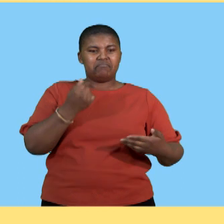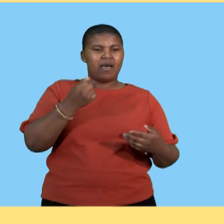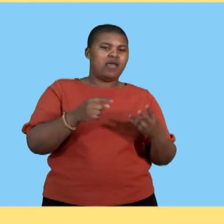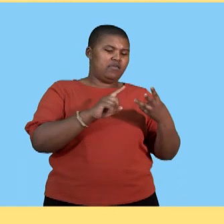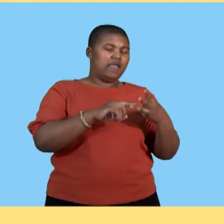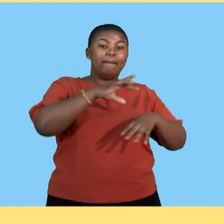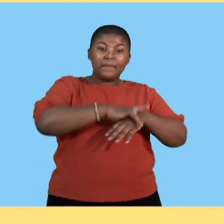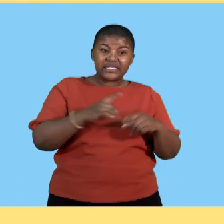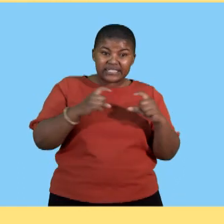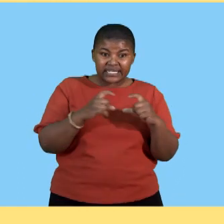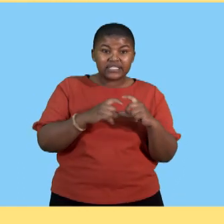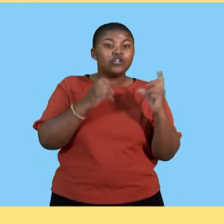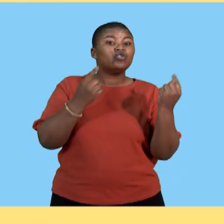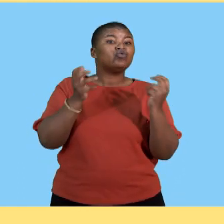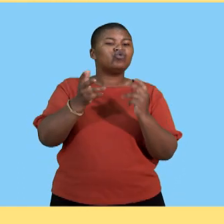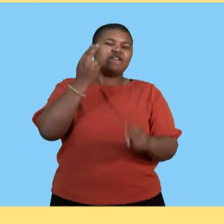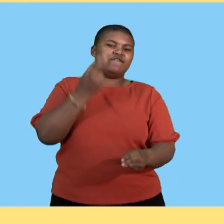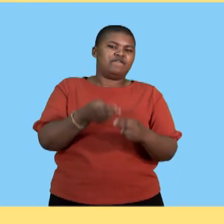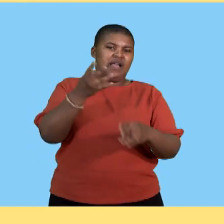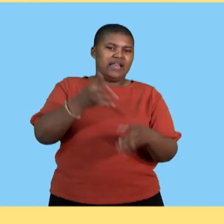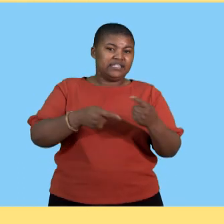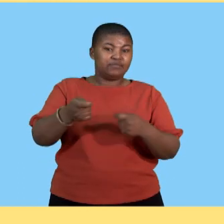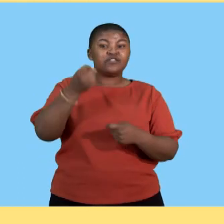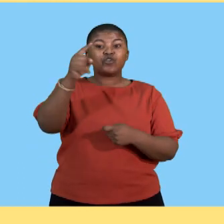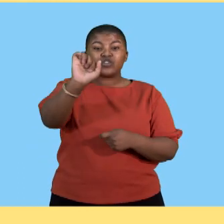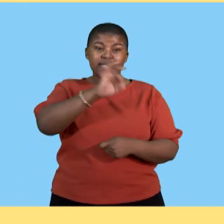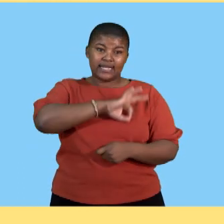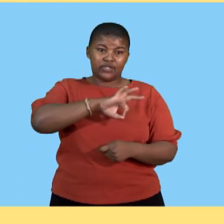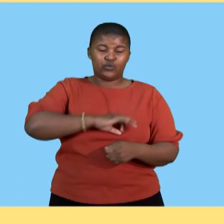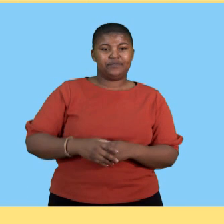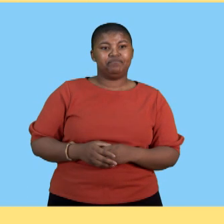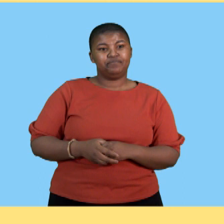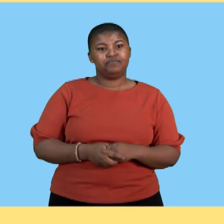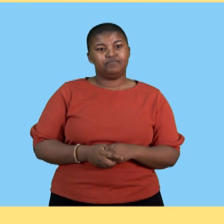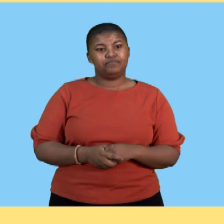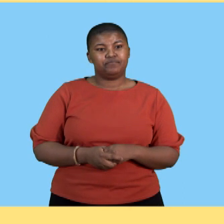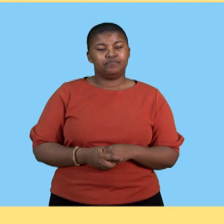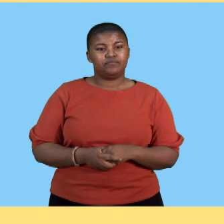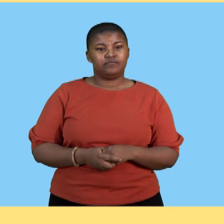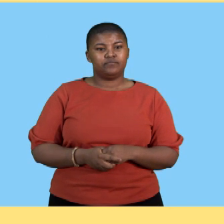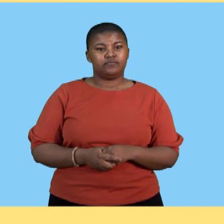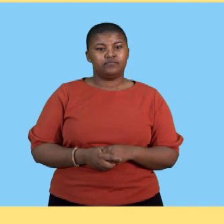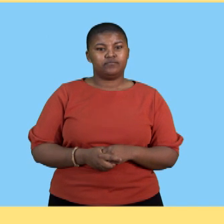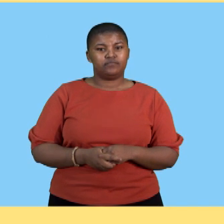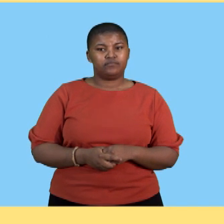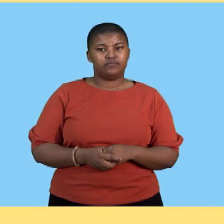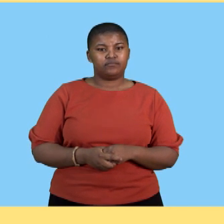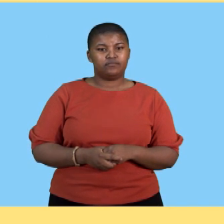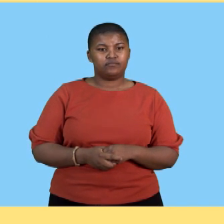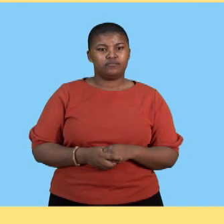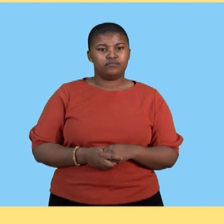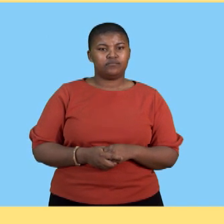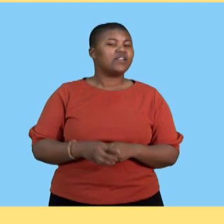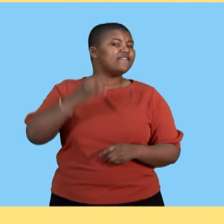aid. And then this is the final expense on your salaries. Let's go to the next adjustment. The next